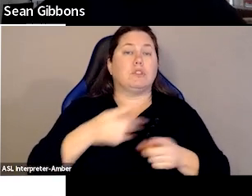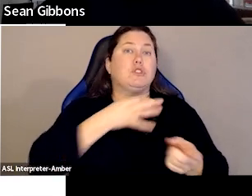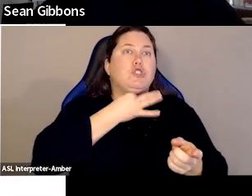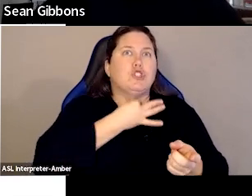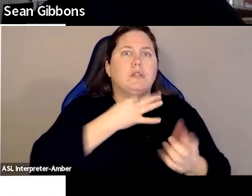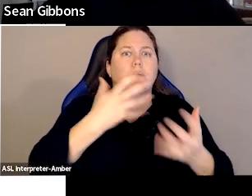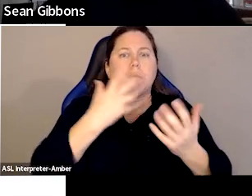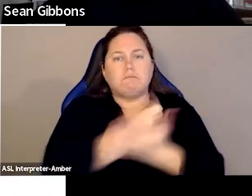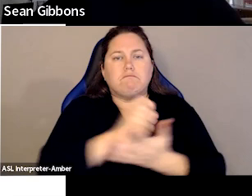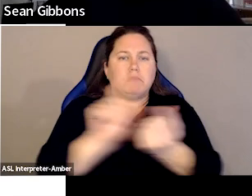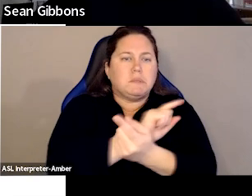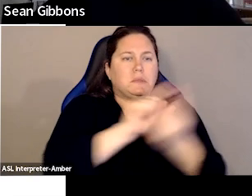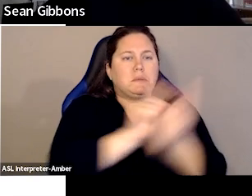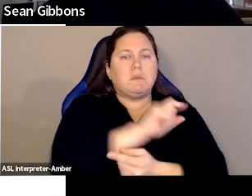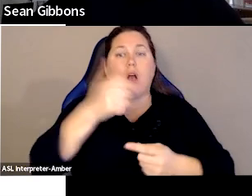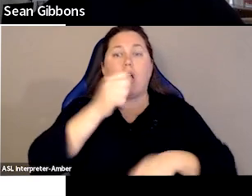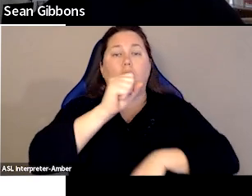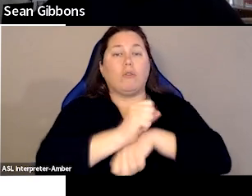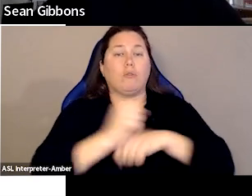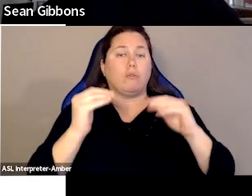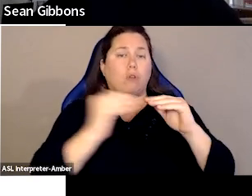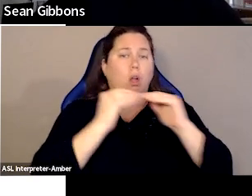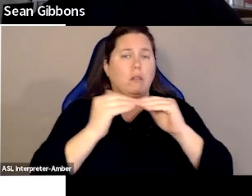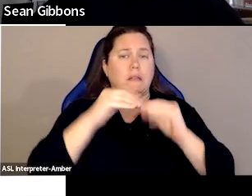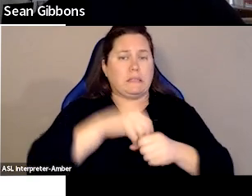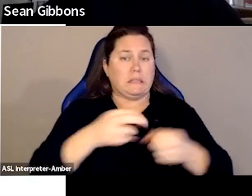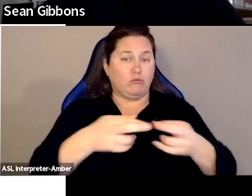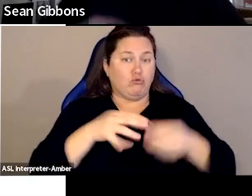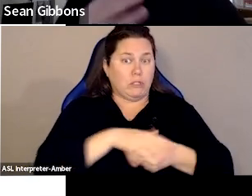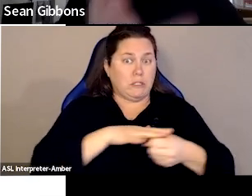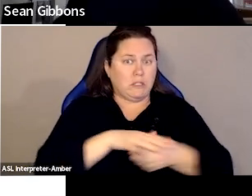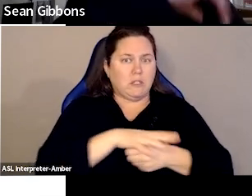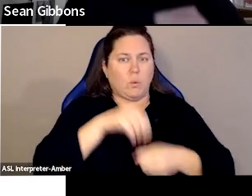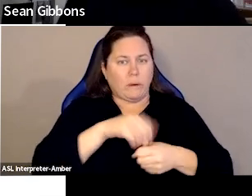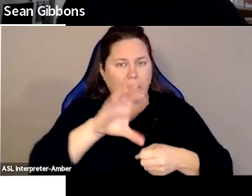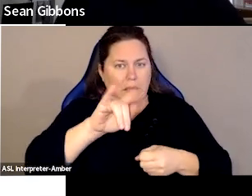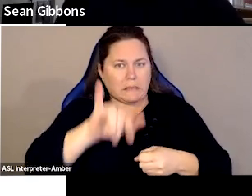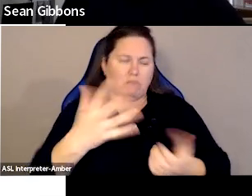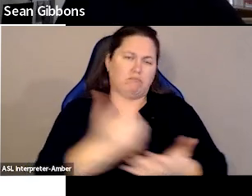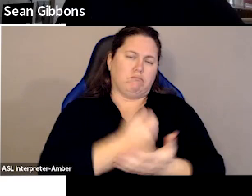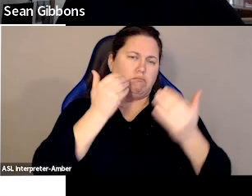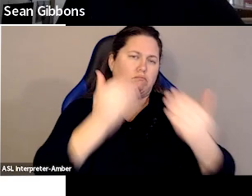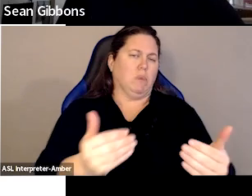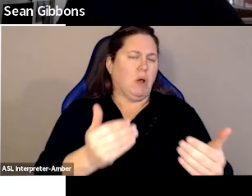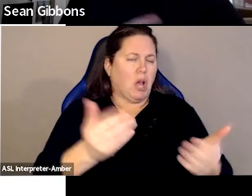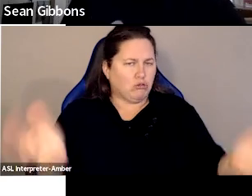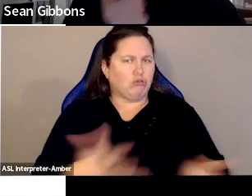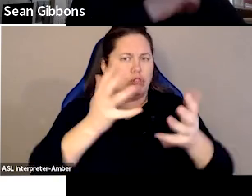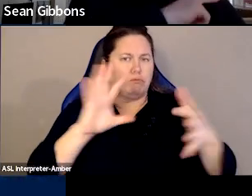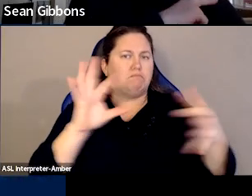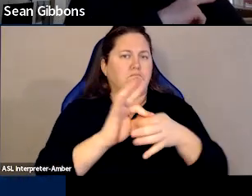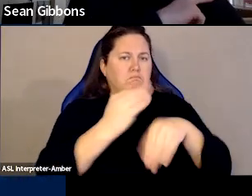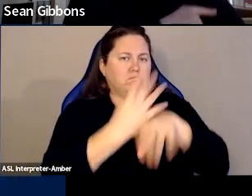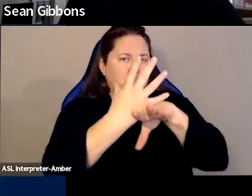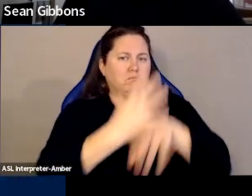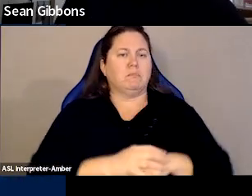meet some of your colleagues who also live in the region or in the city, this is a great way to do that. So I encourage you to check that out. I think that's it for me. Maybe one